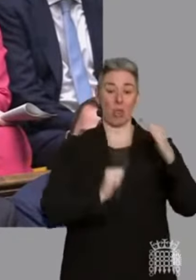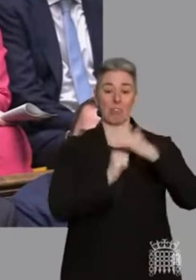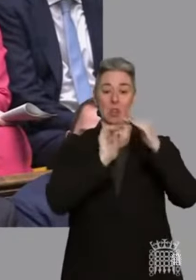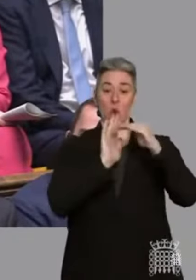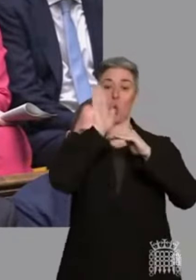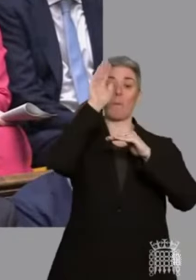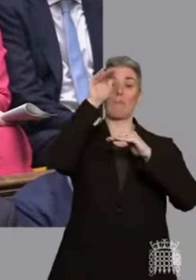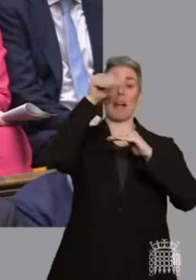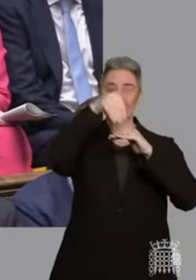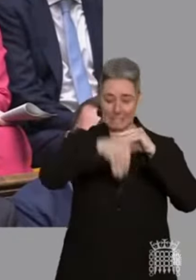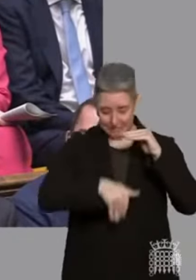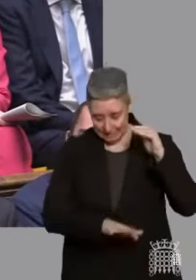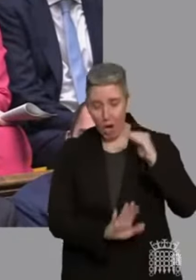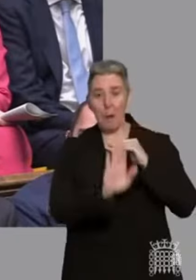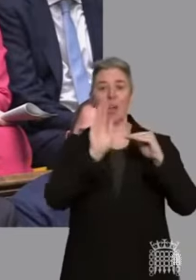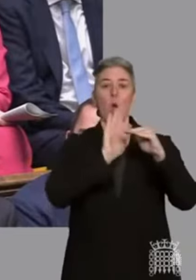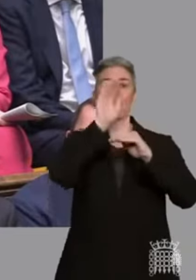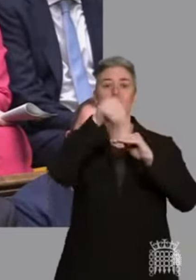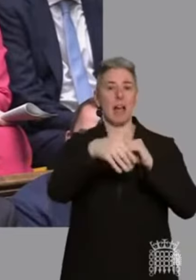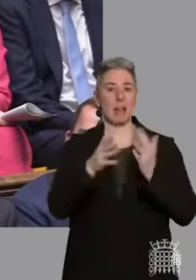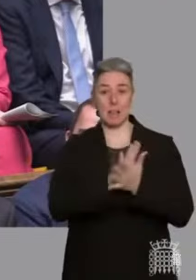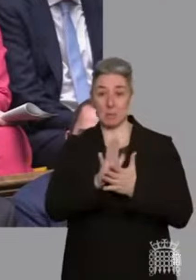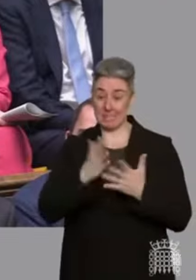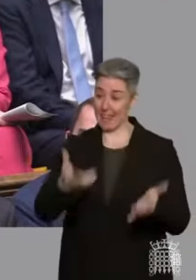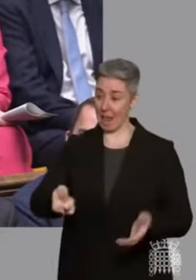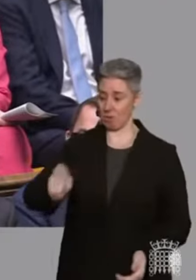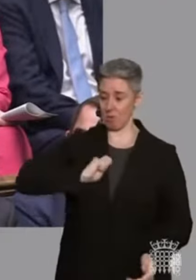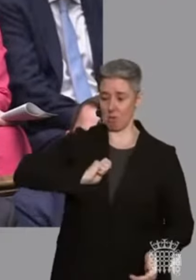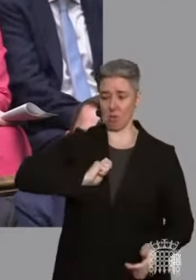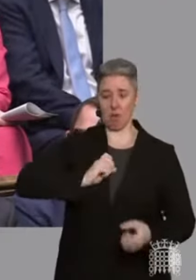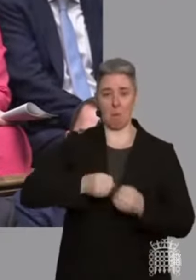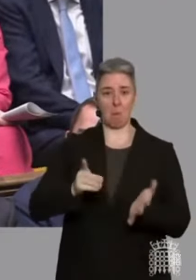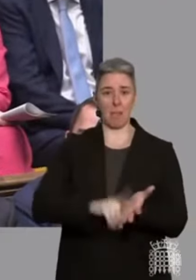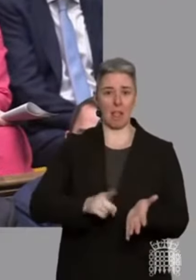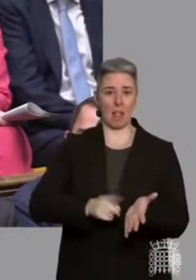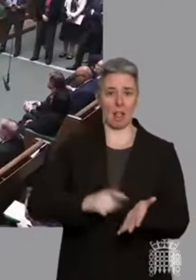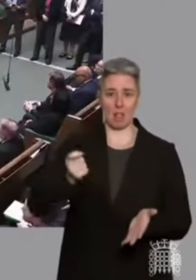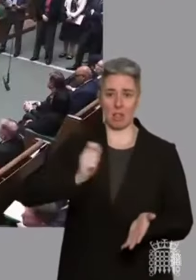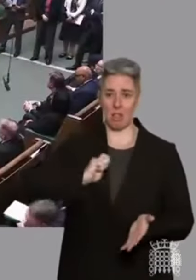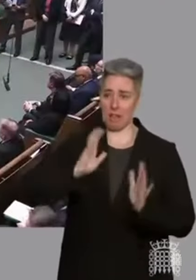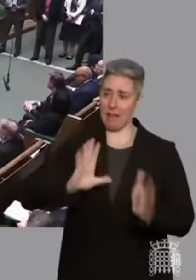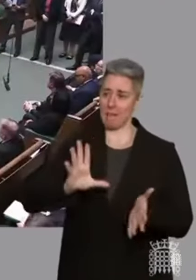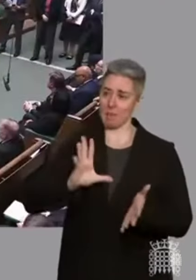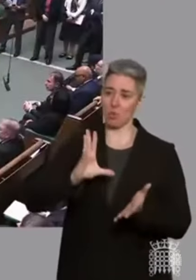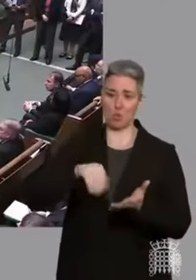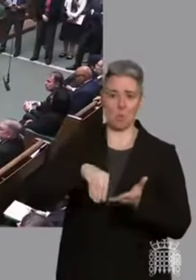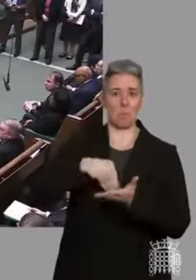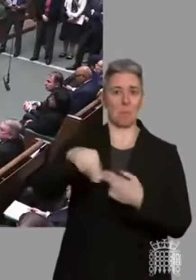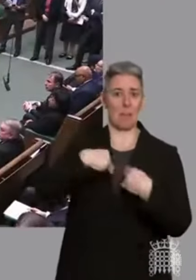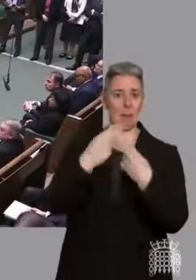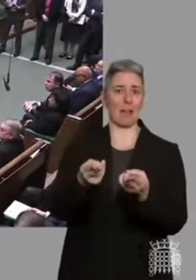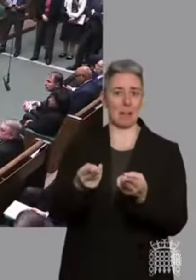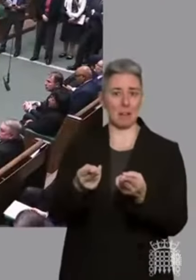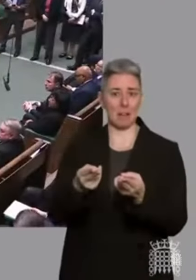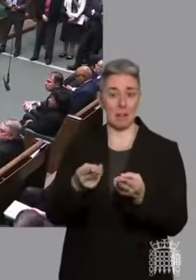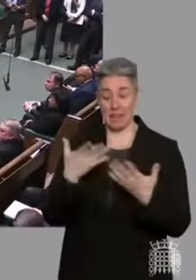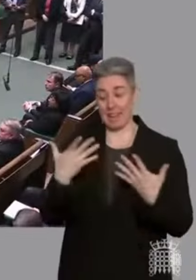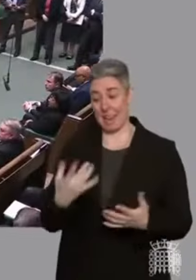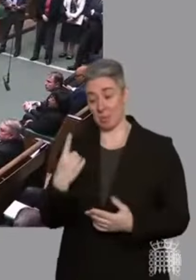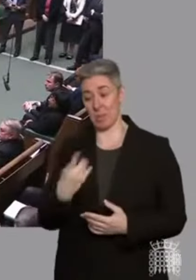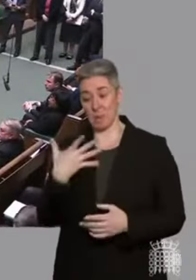situation and ensure the Department for Work and Pensions supports rather than penalises carers? Prime Minister. Again, we've